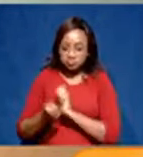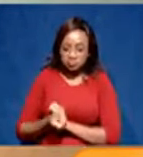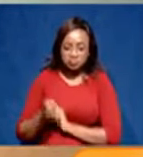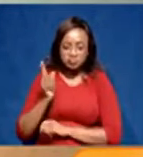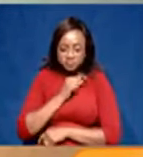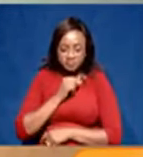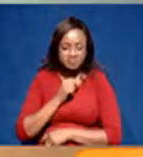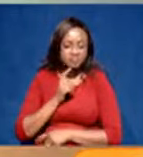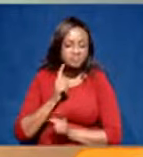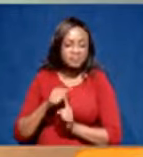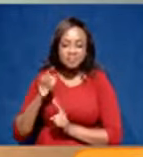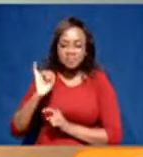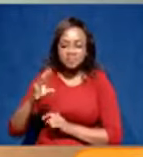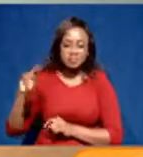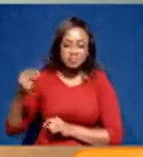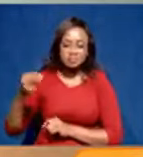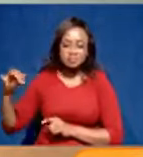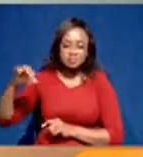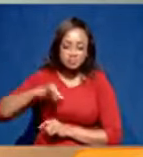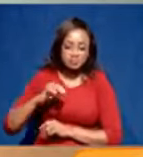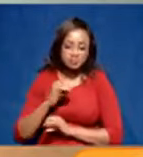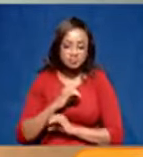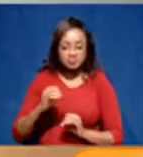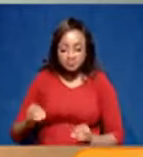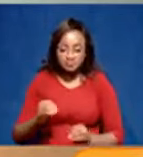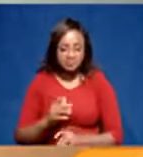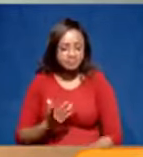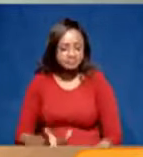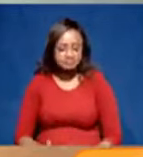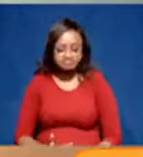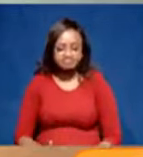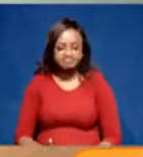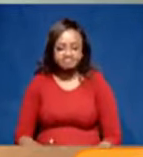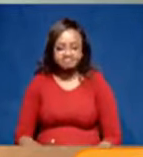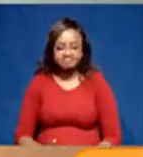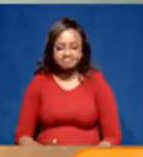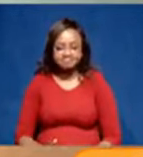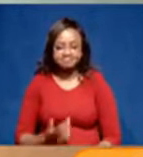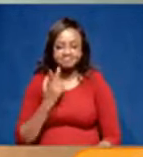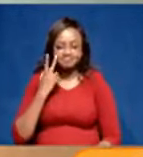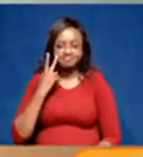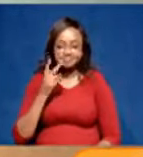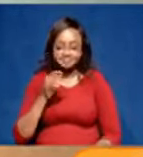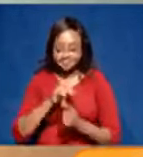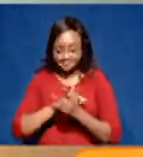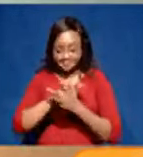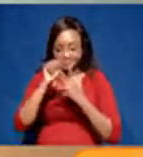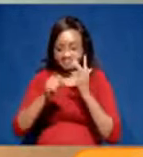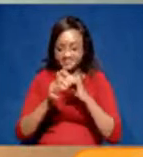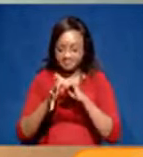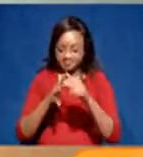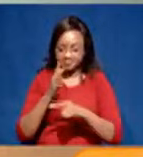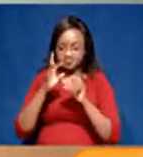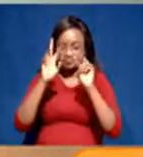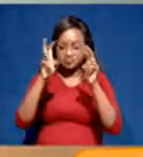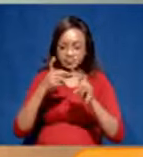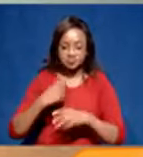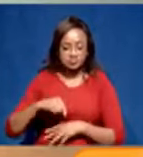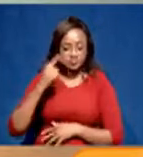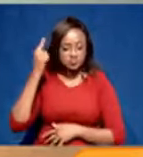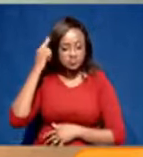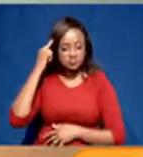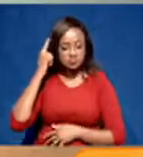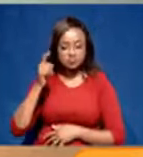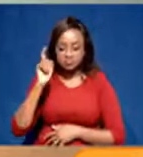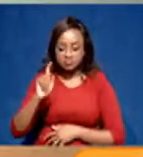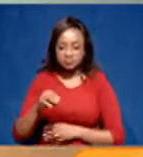not covered by NHIF. So you see, those kind of limitations are the issues that we thought should now be addressed under Social Health